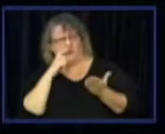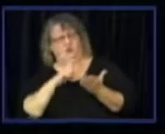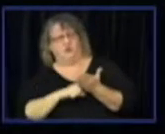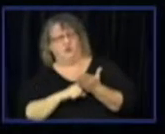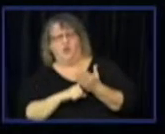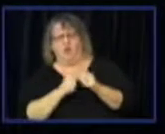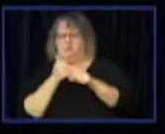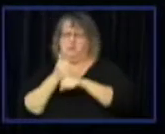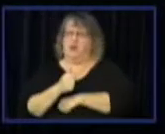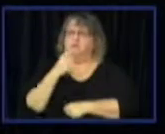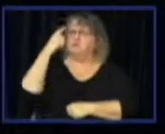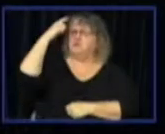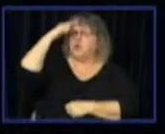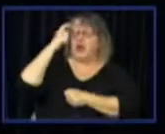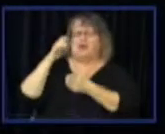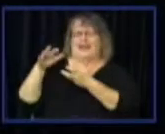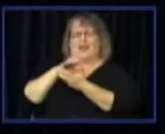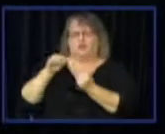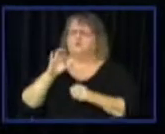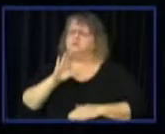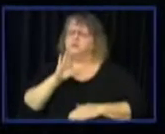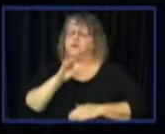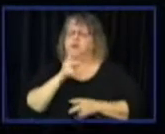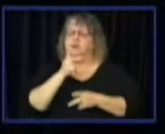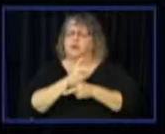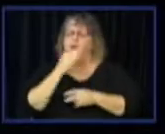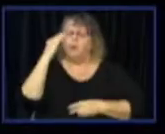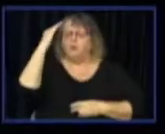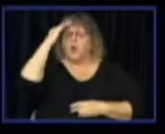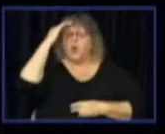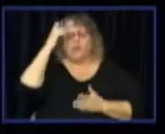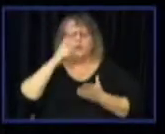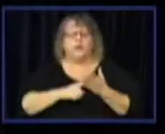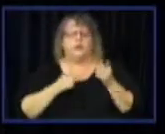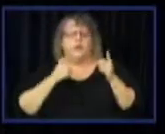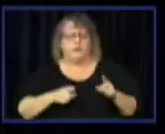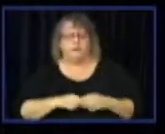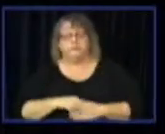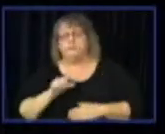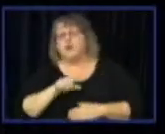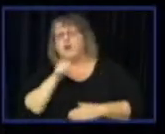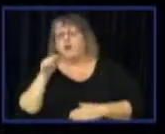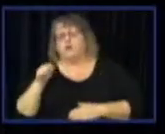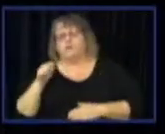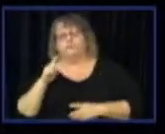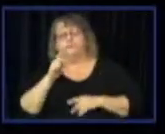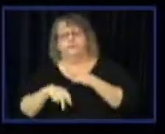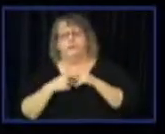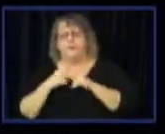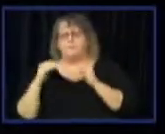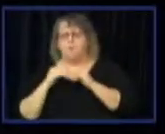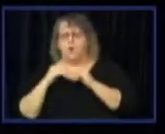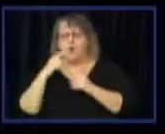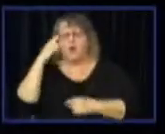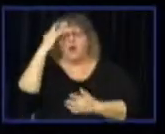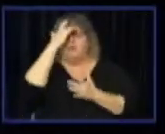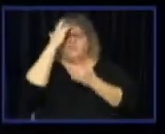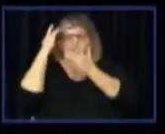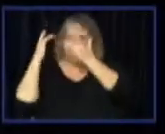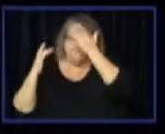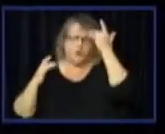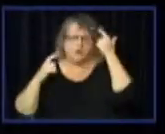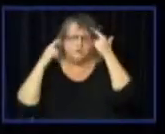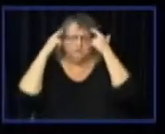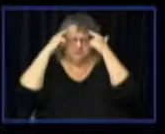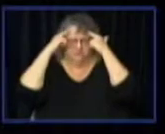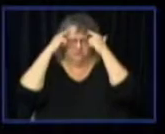just blame that on brain injury, but we need to be more aware of that. And then the other type is the type where you get more memory problems and